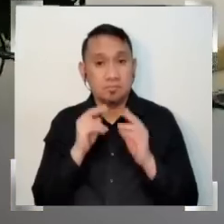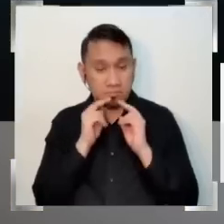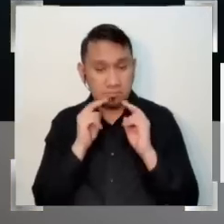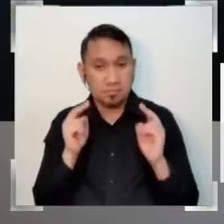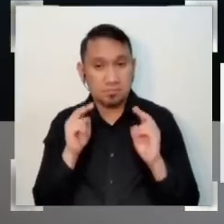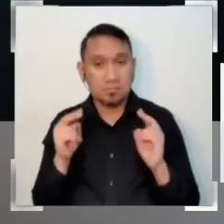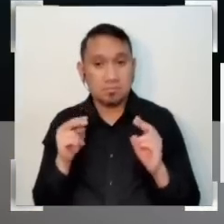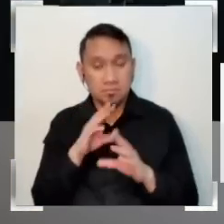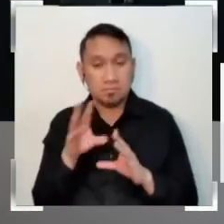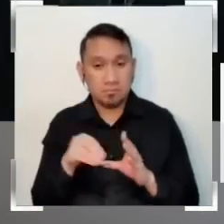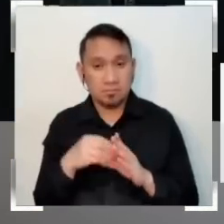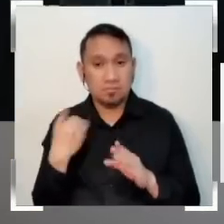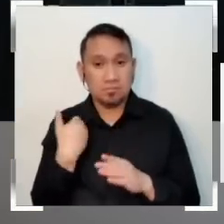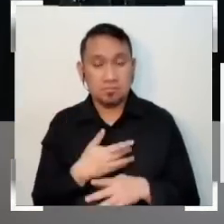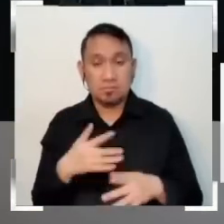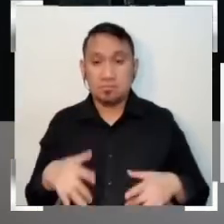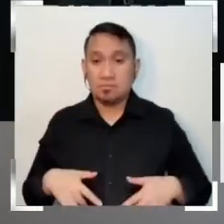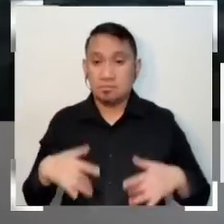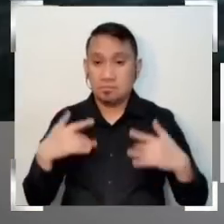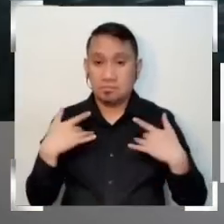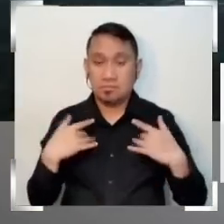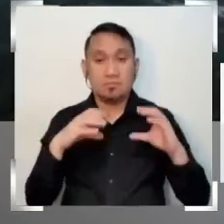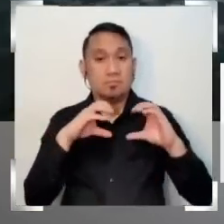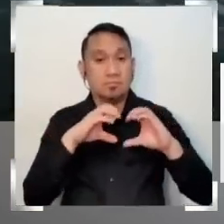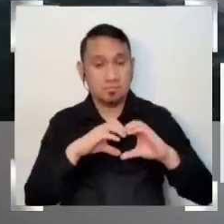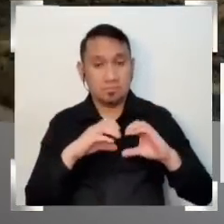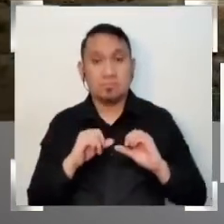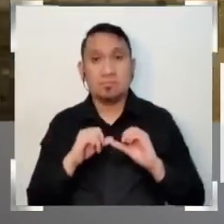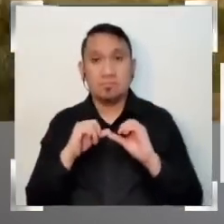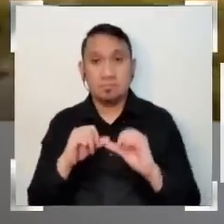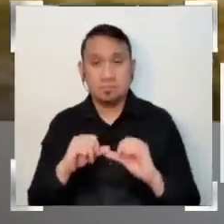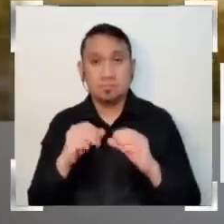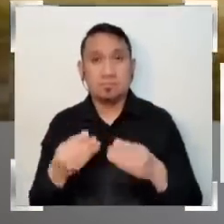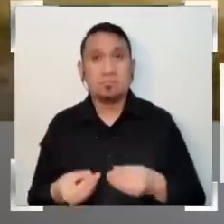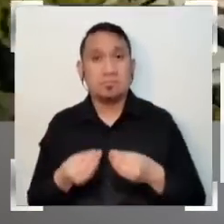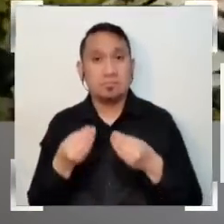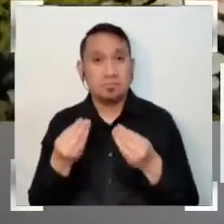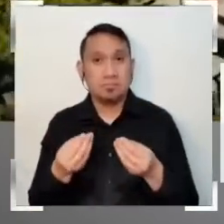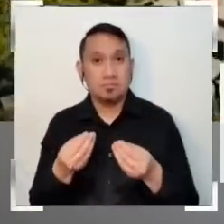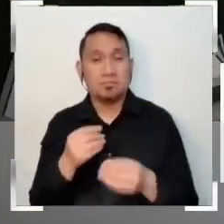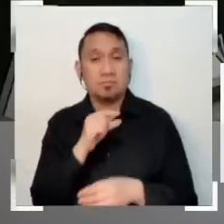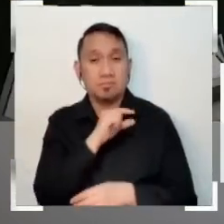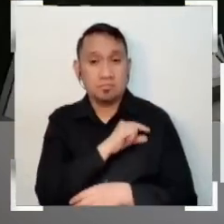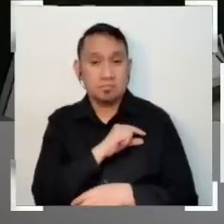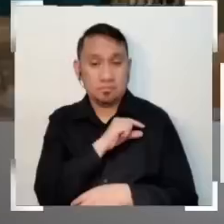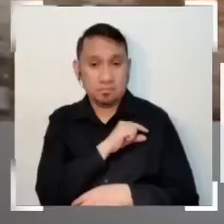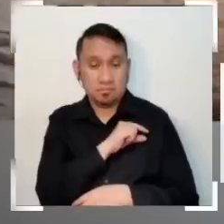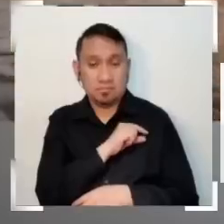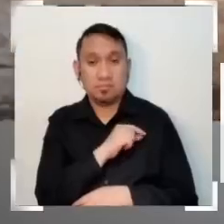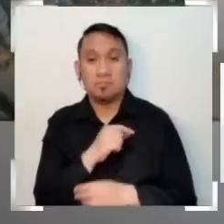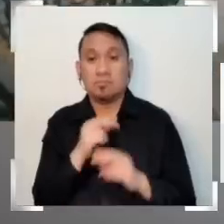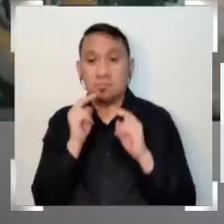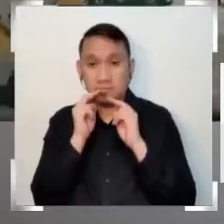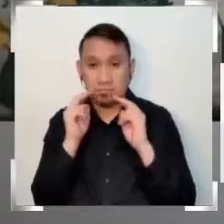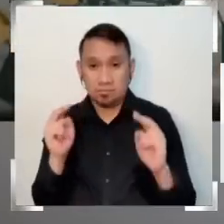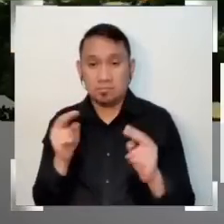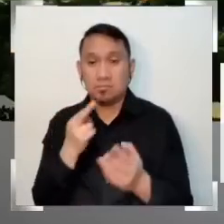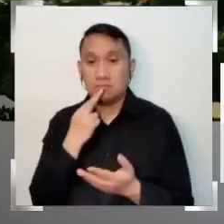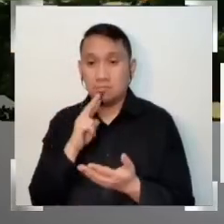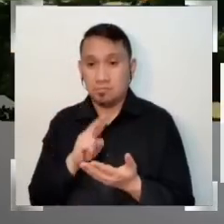Network continues to put premium on our weather news reports and coverage,